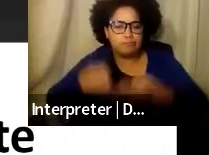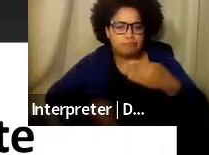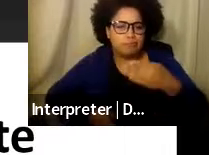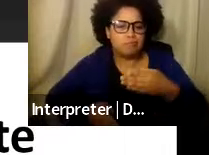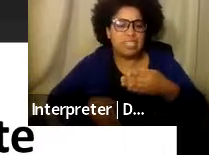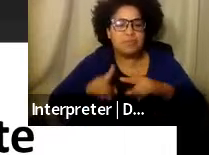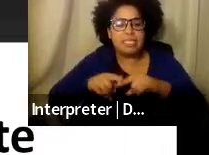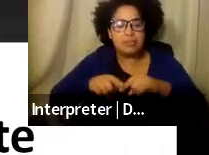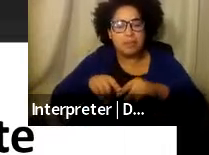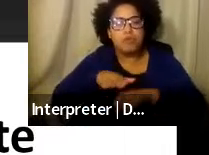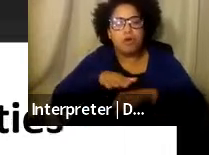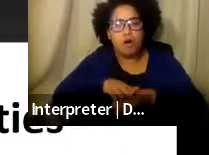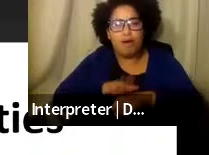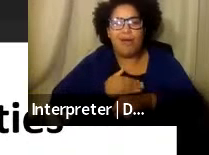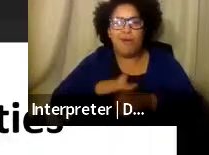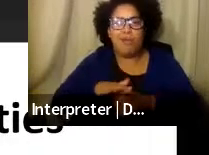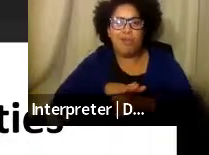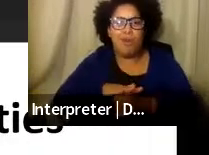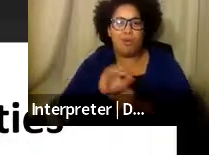Next slide, please.